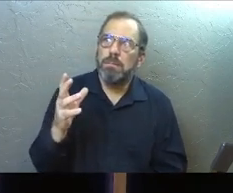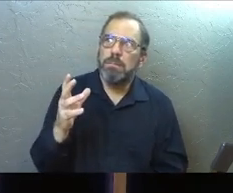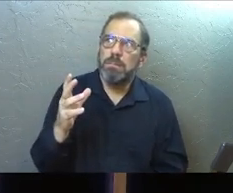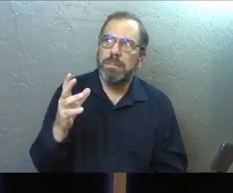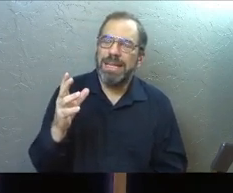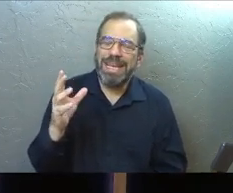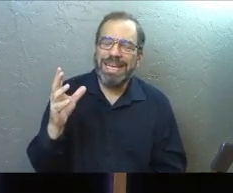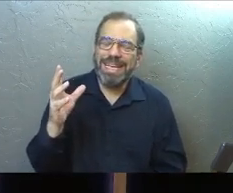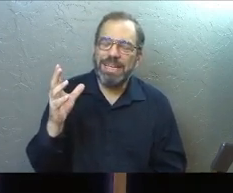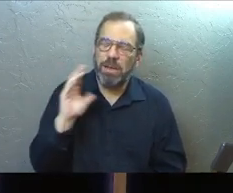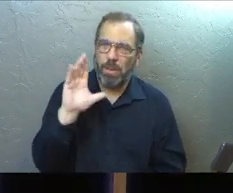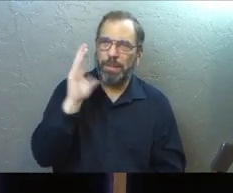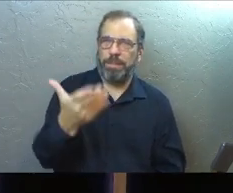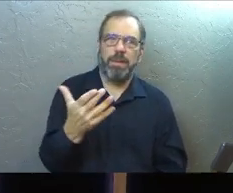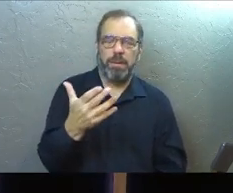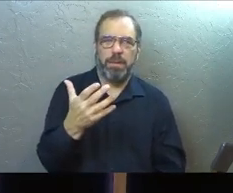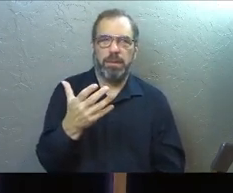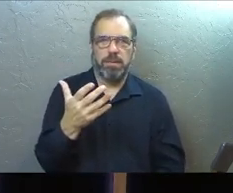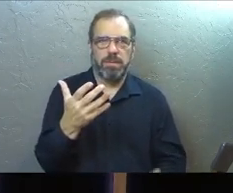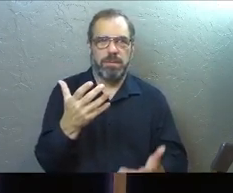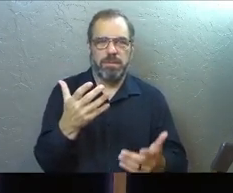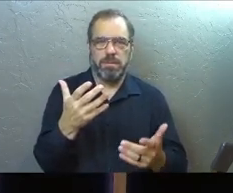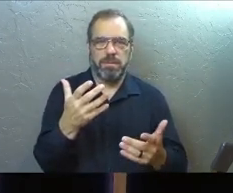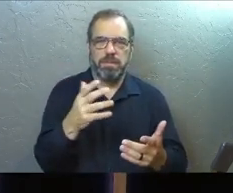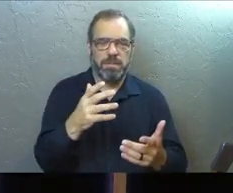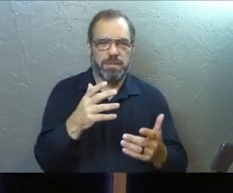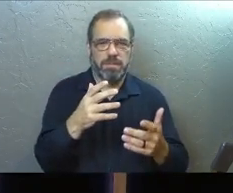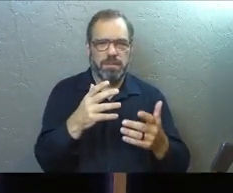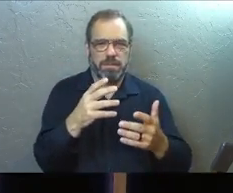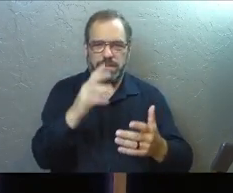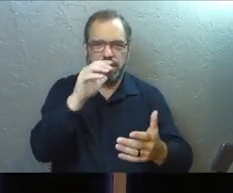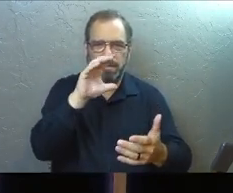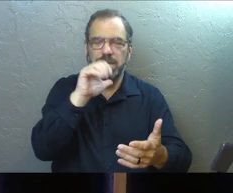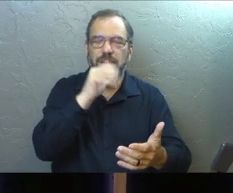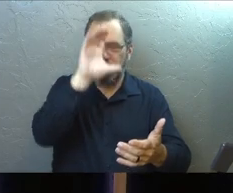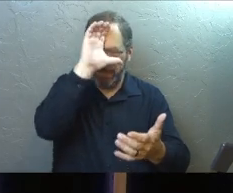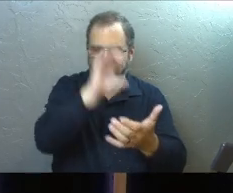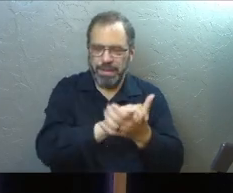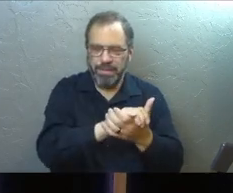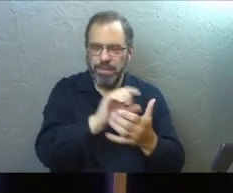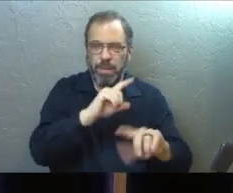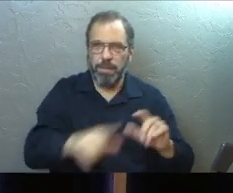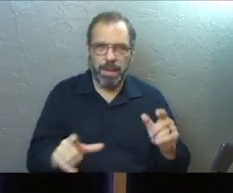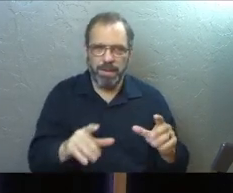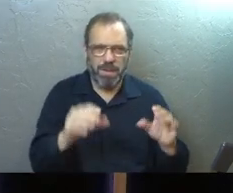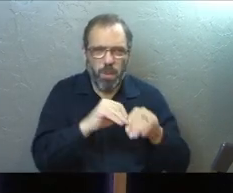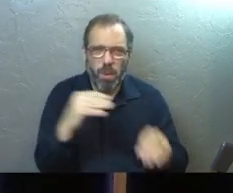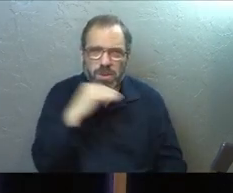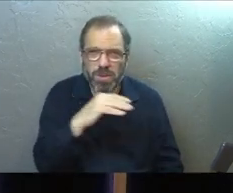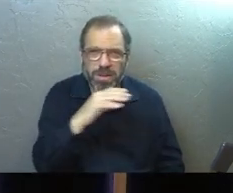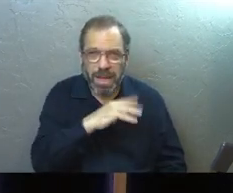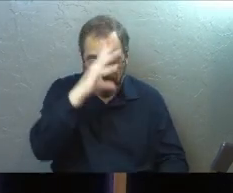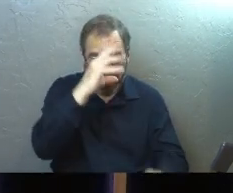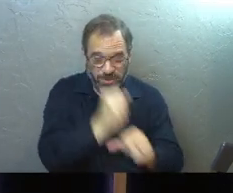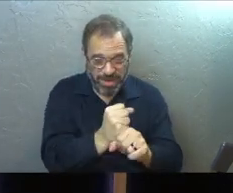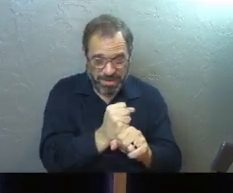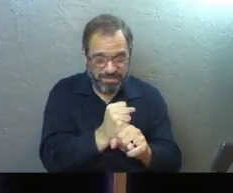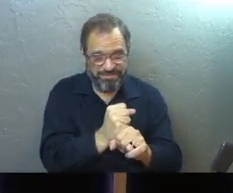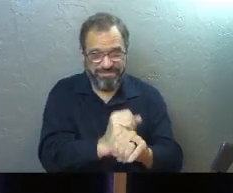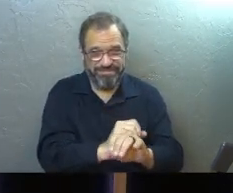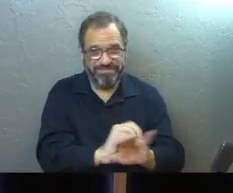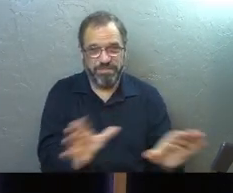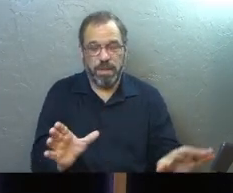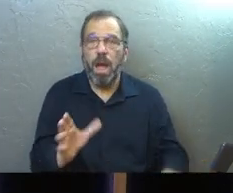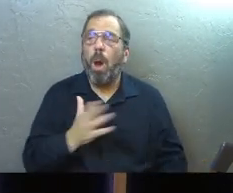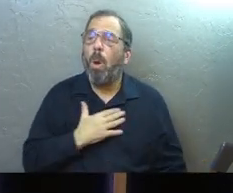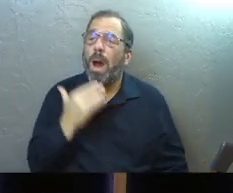but you realize that the more you tell stuff like that, the more I don't trust that, you know. And all of a sudden you're saying, the